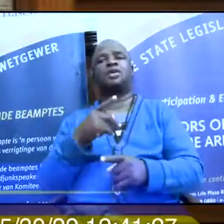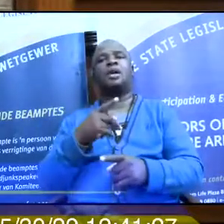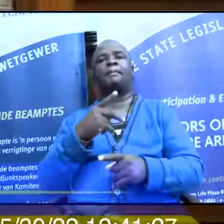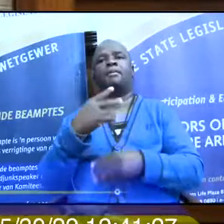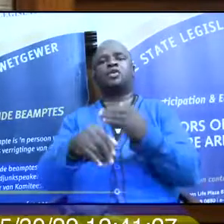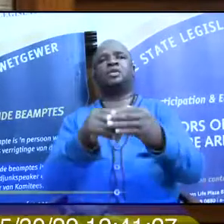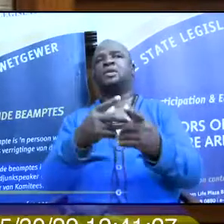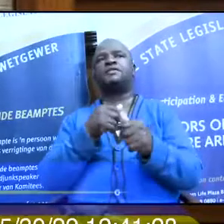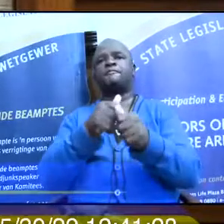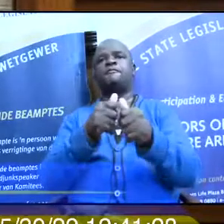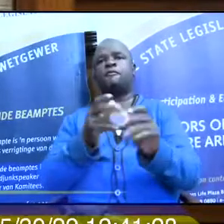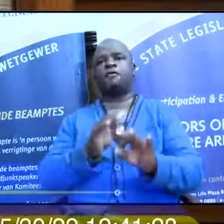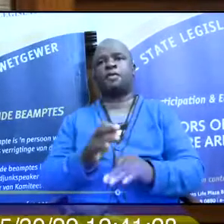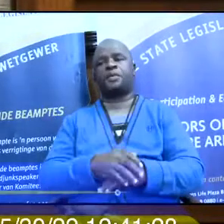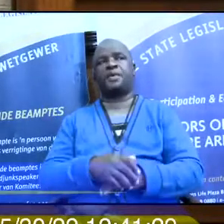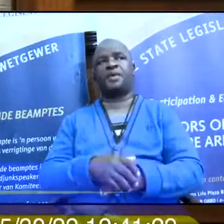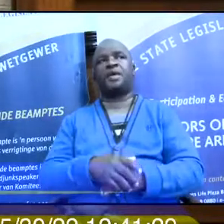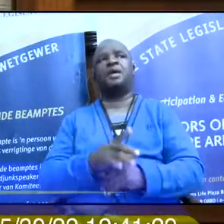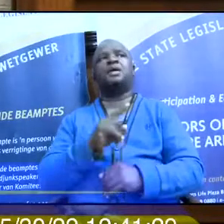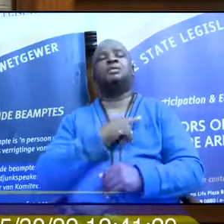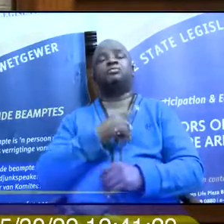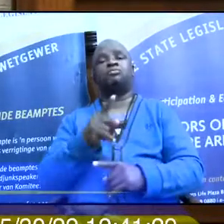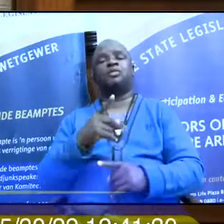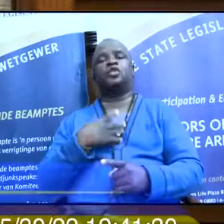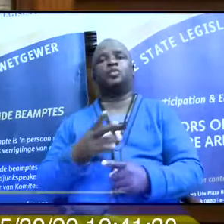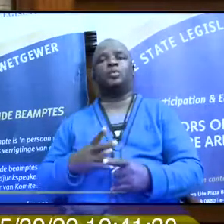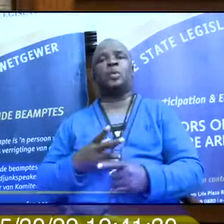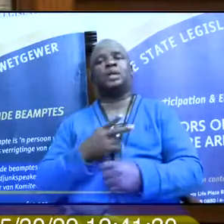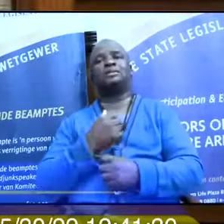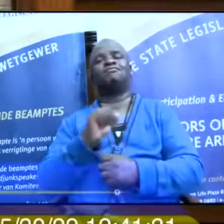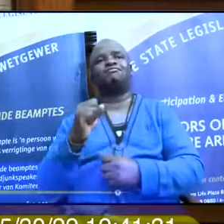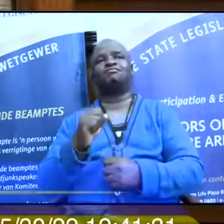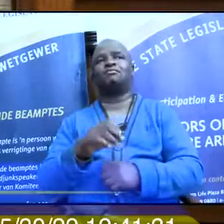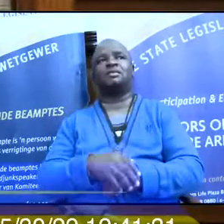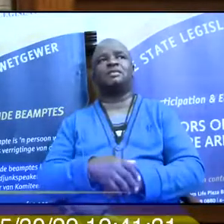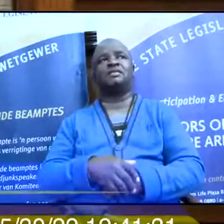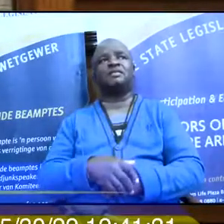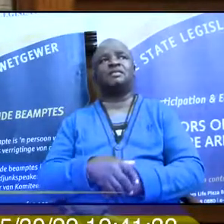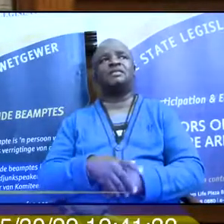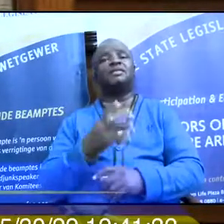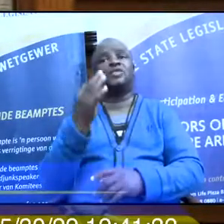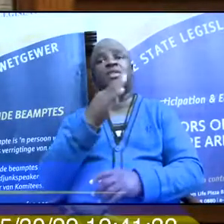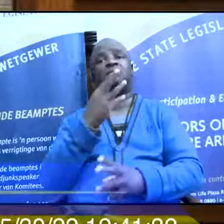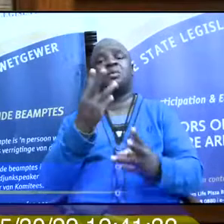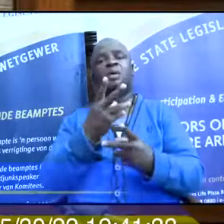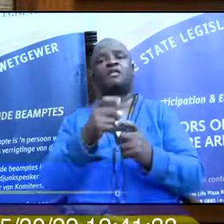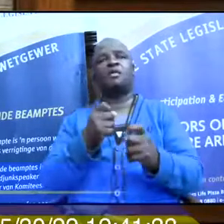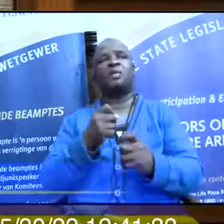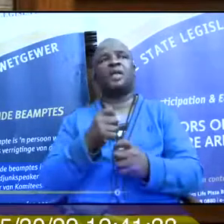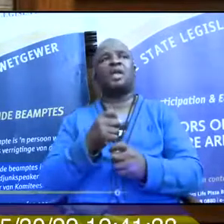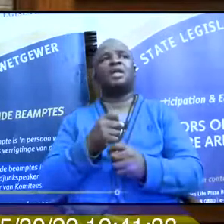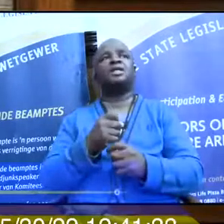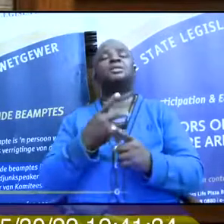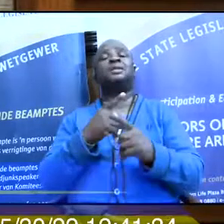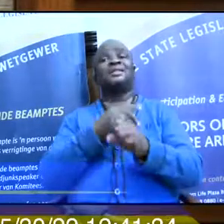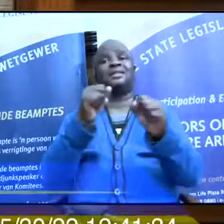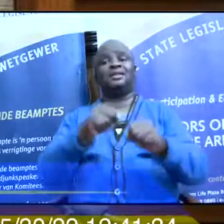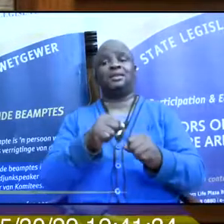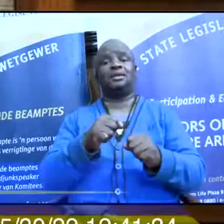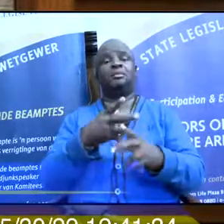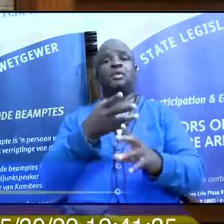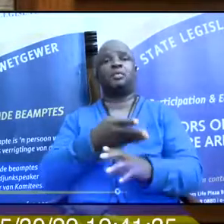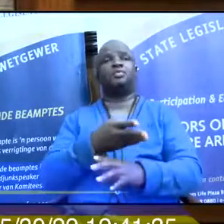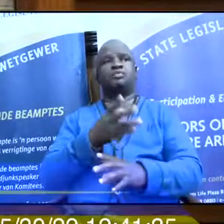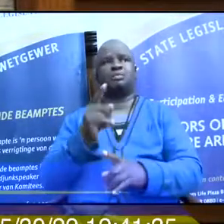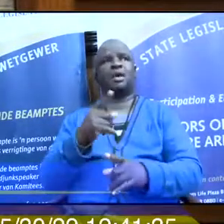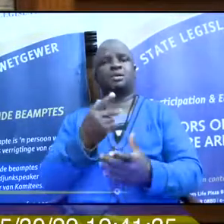processes so we will really condemn such we are saying our people from the west from within the system